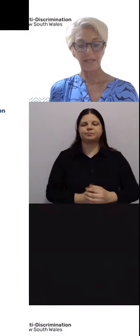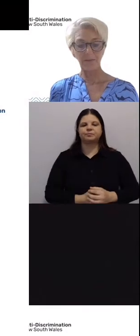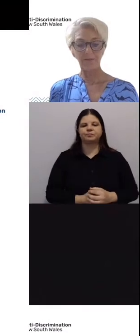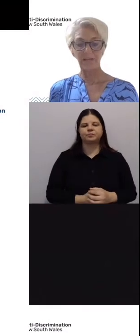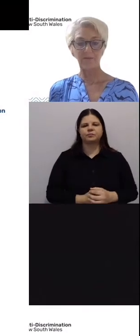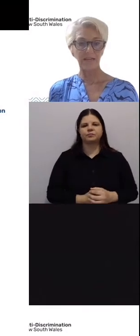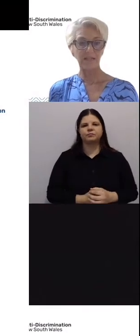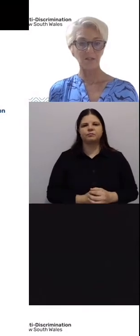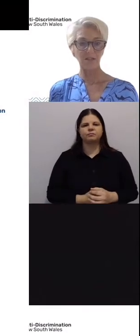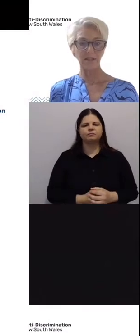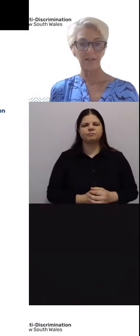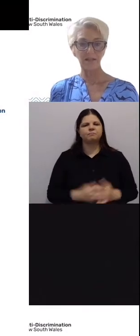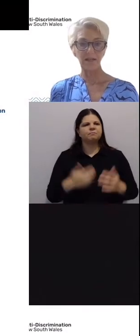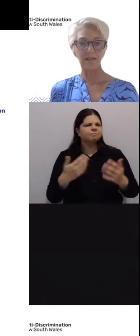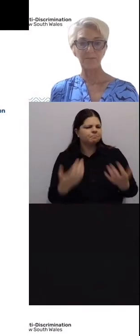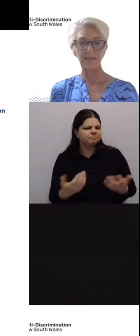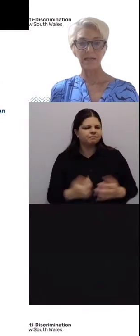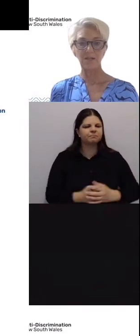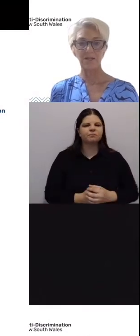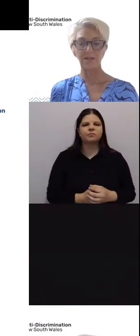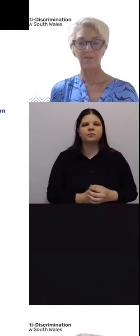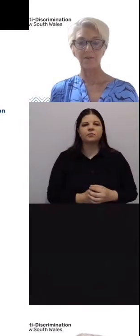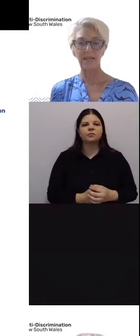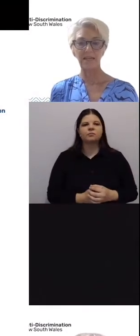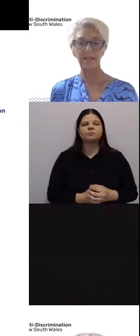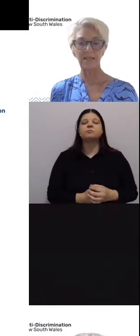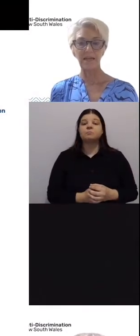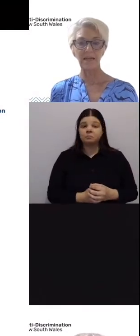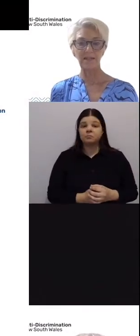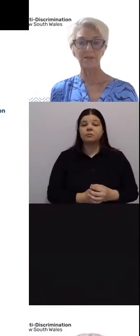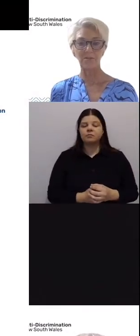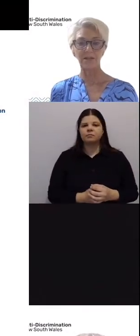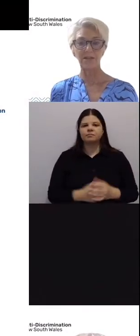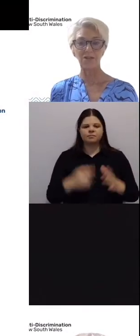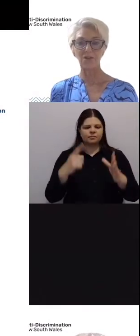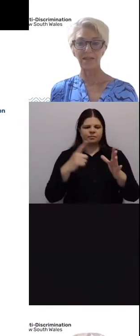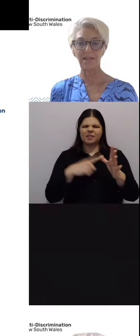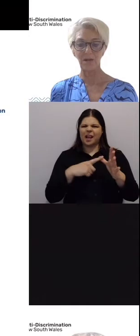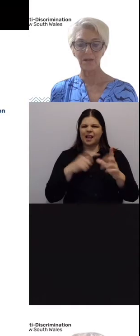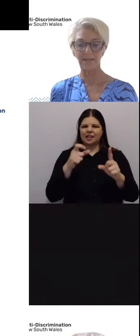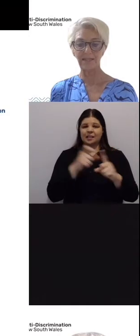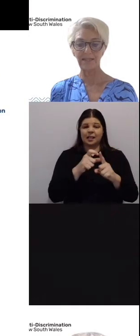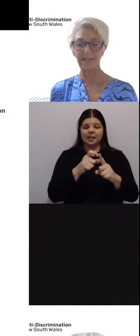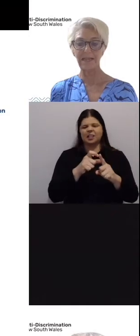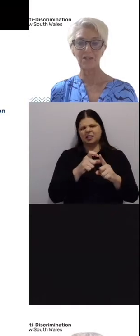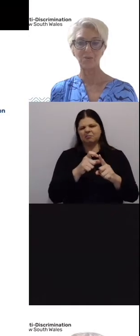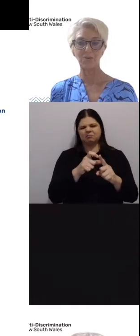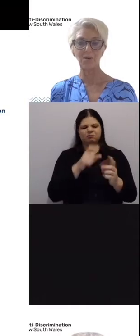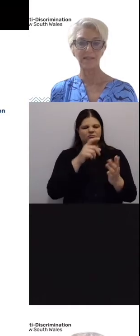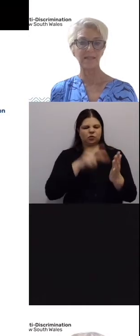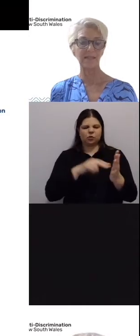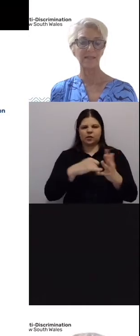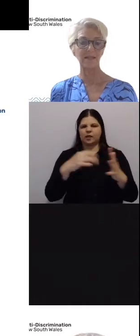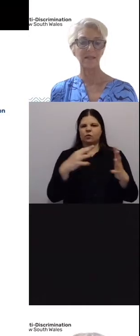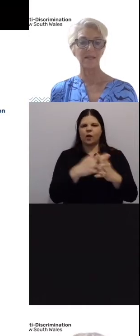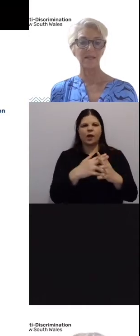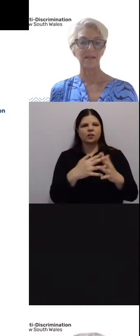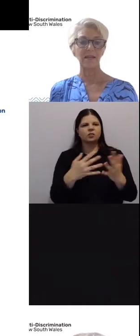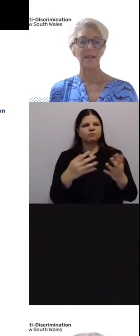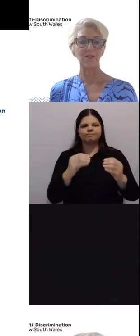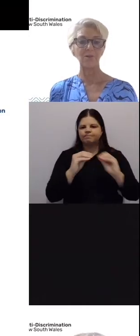is, what are some of the advantages and limitations of Anti-Discrimination New South Wales conciliation